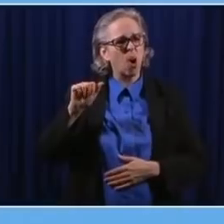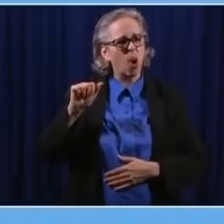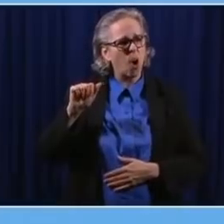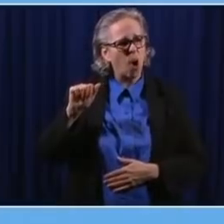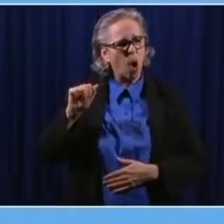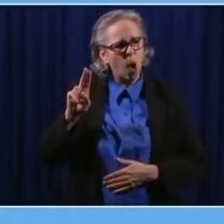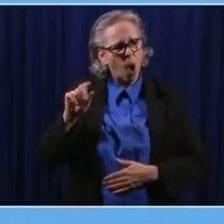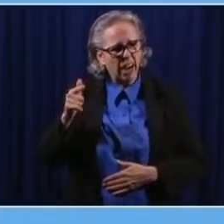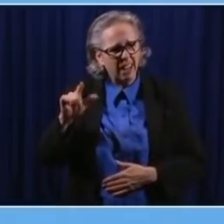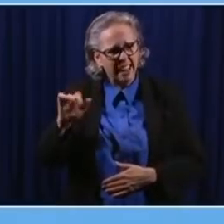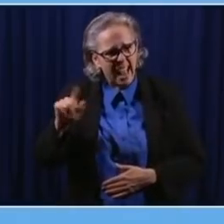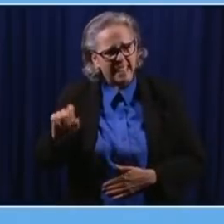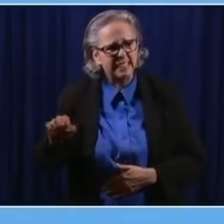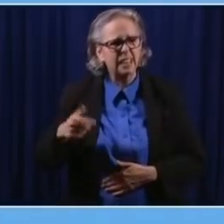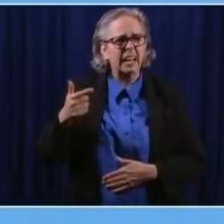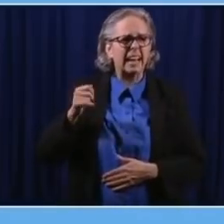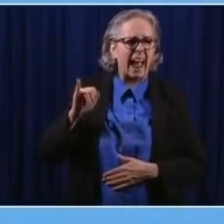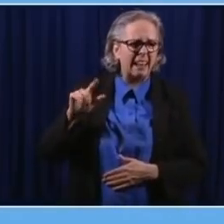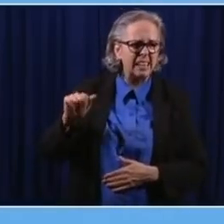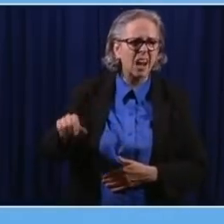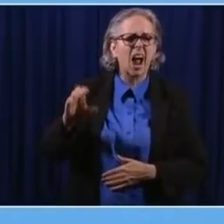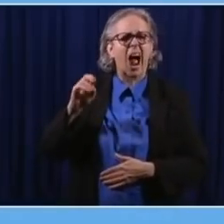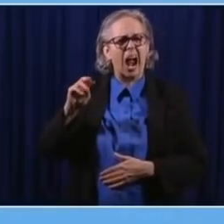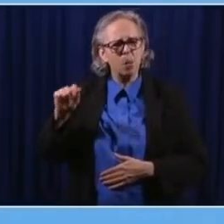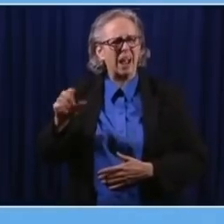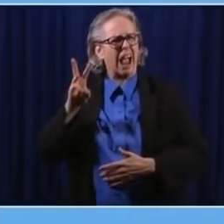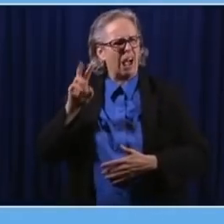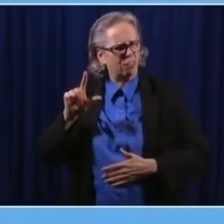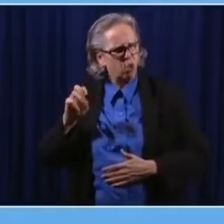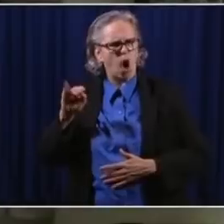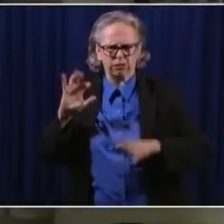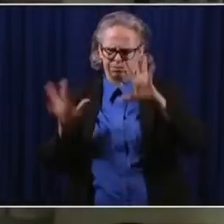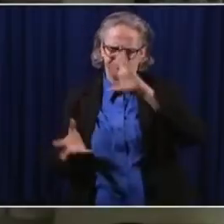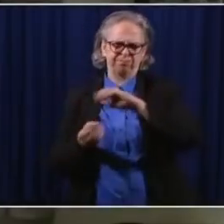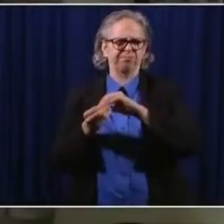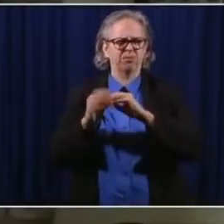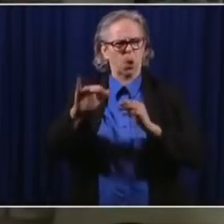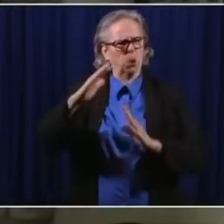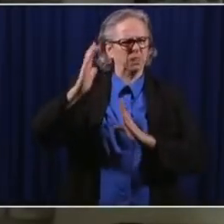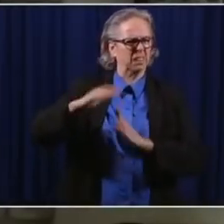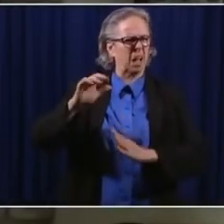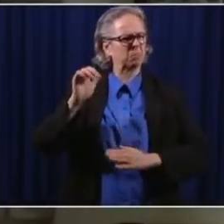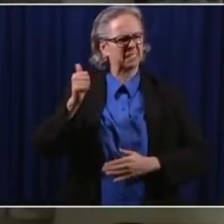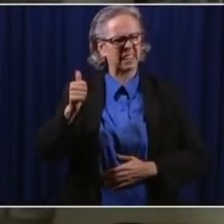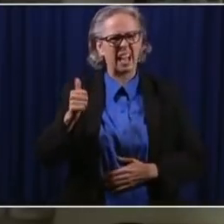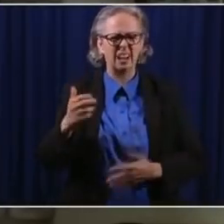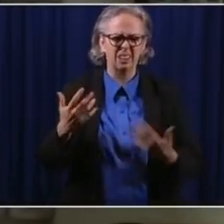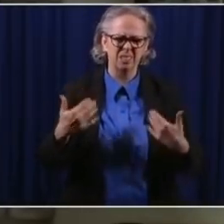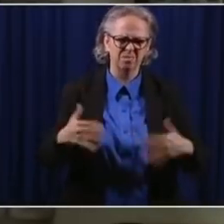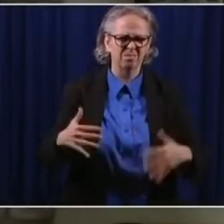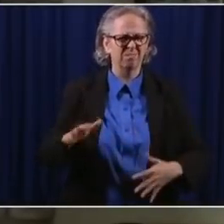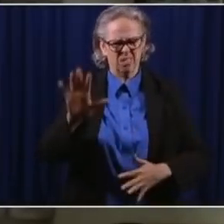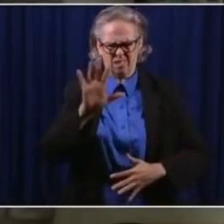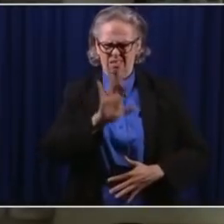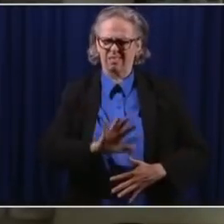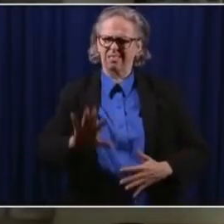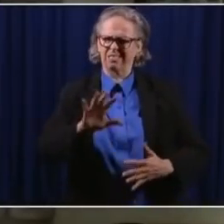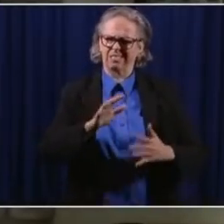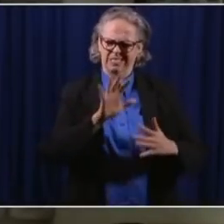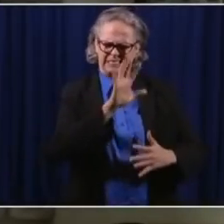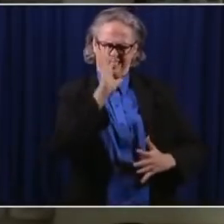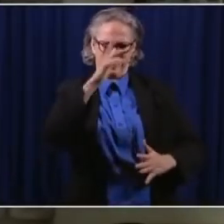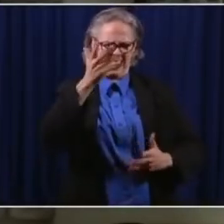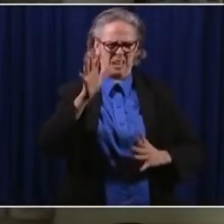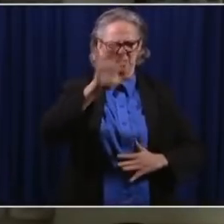is not very much represented would be, eastern Ohio. Gallia County can be called